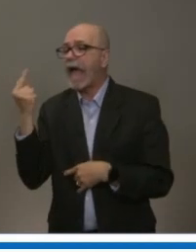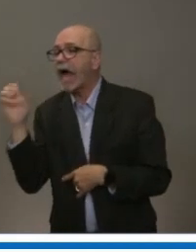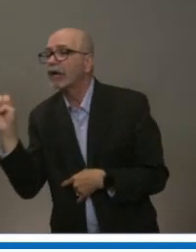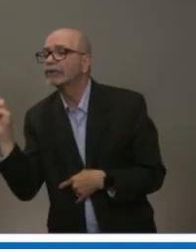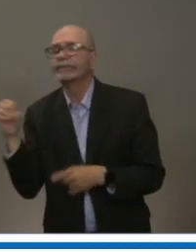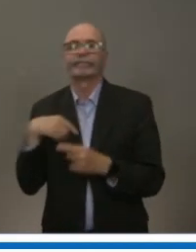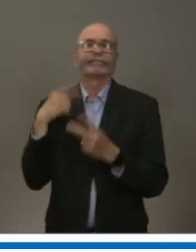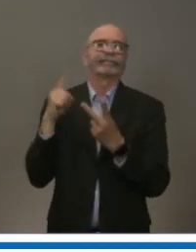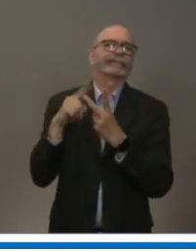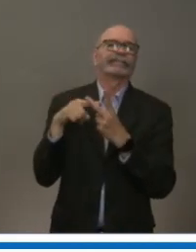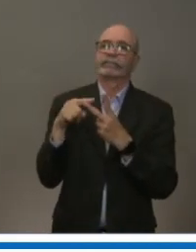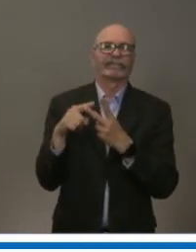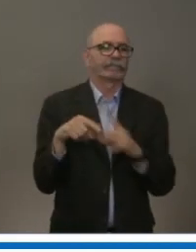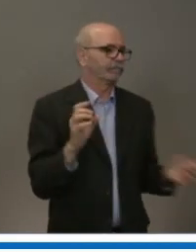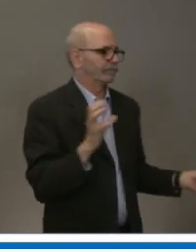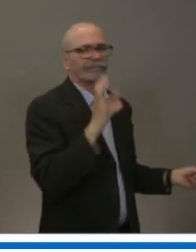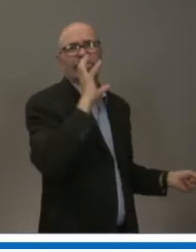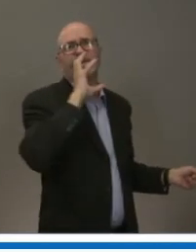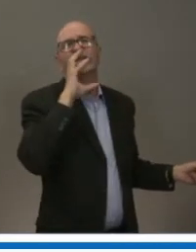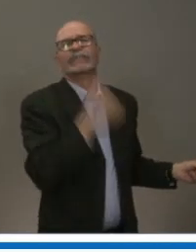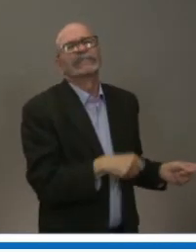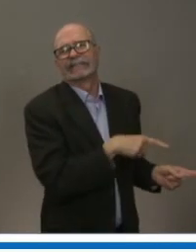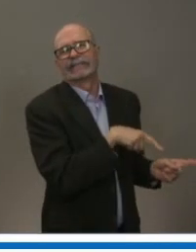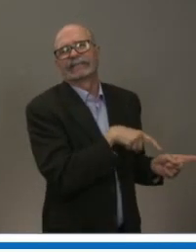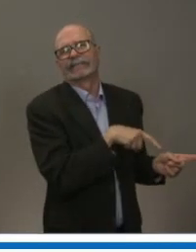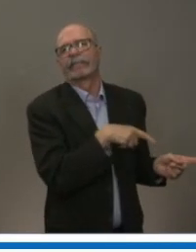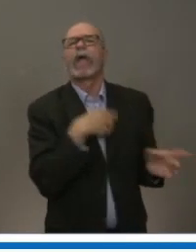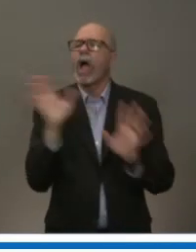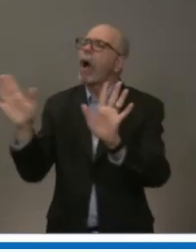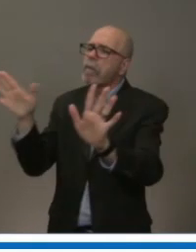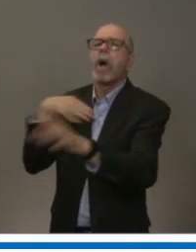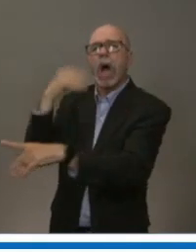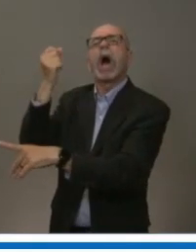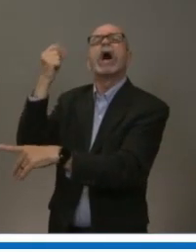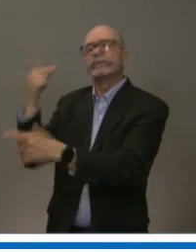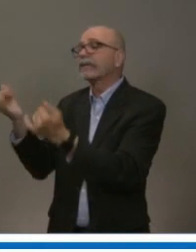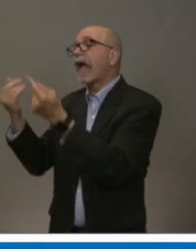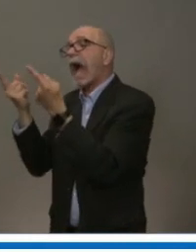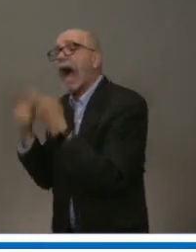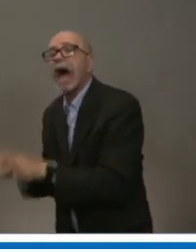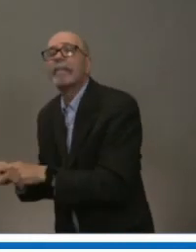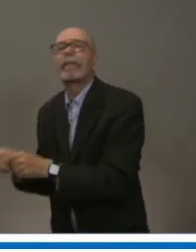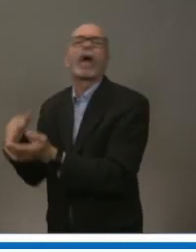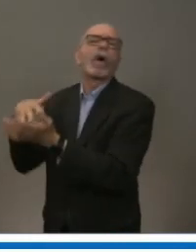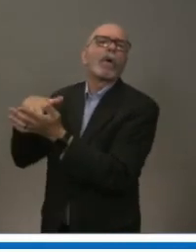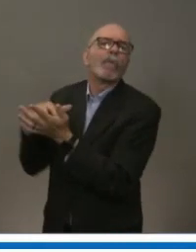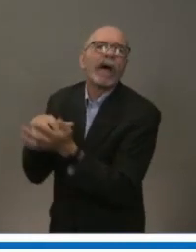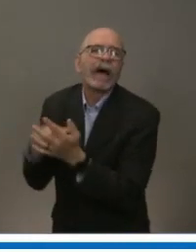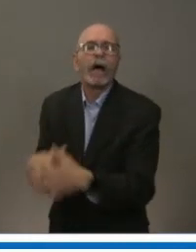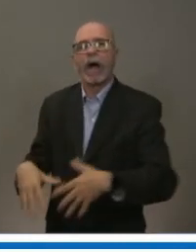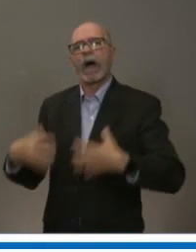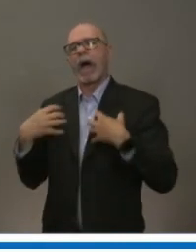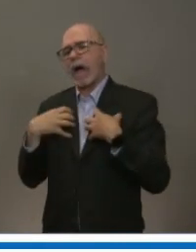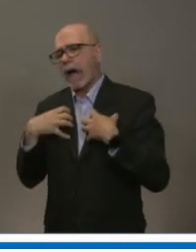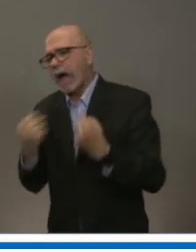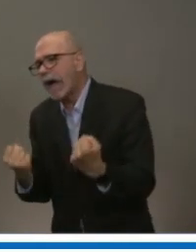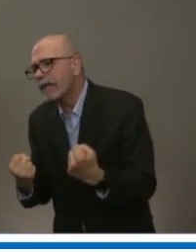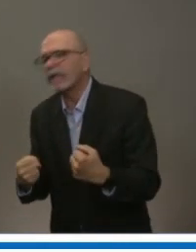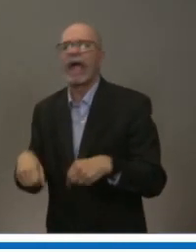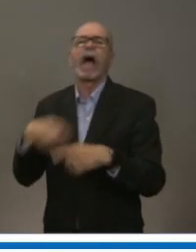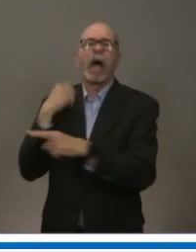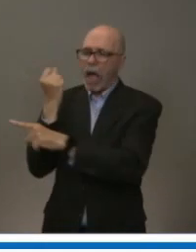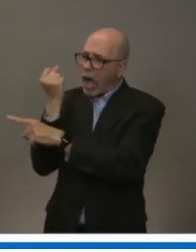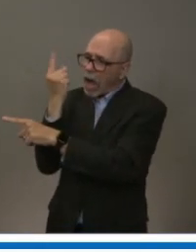Please don't get me wrong, but they don't have the same level of vulnerability as many of our frail elderly. So